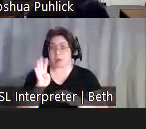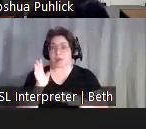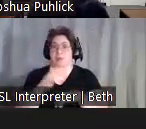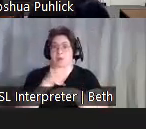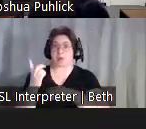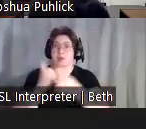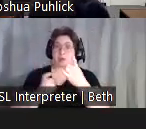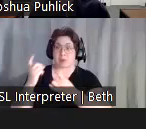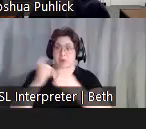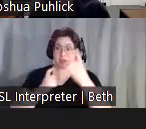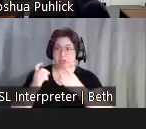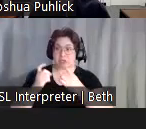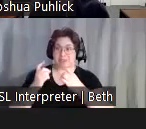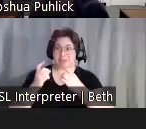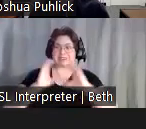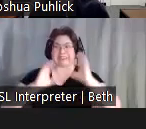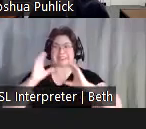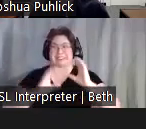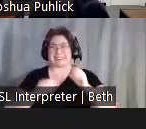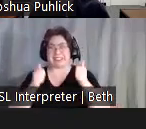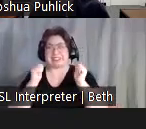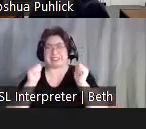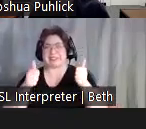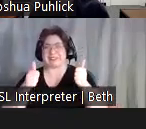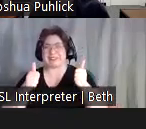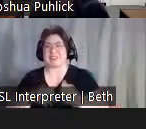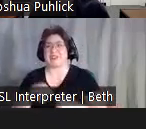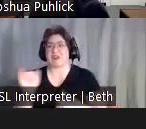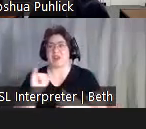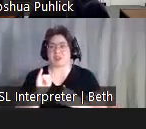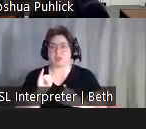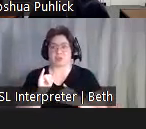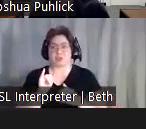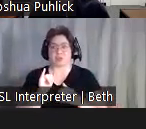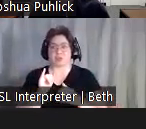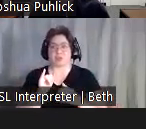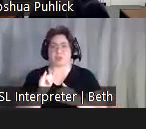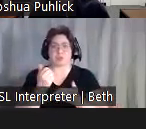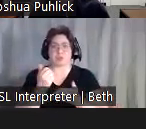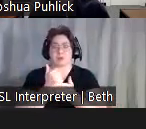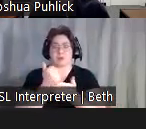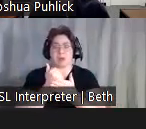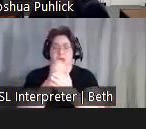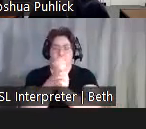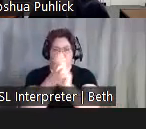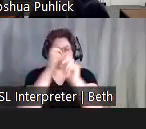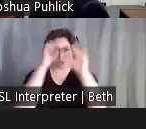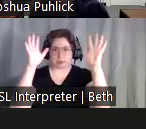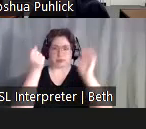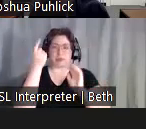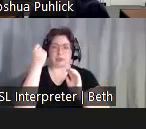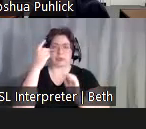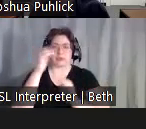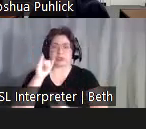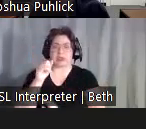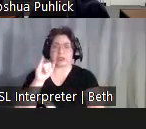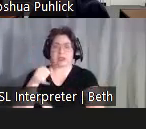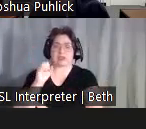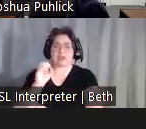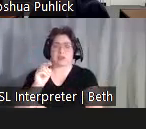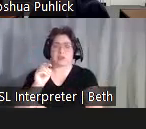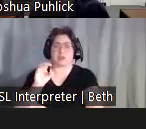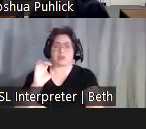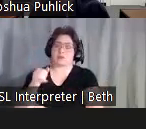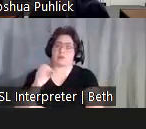questions in the chat. That's great. I think these questions will also help paint the picture of the Jones Center. So first one I'll